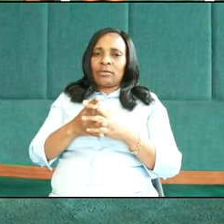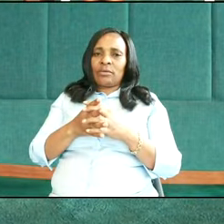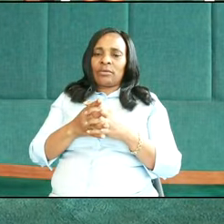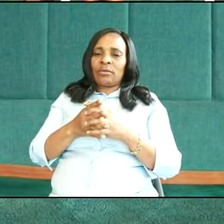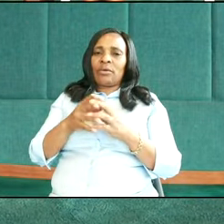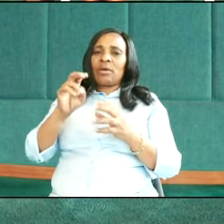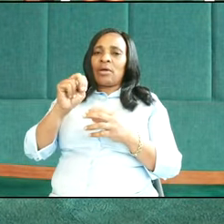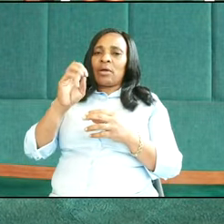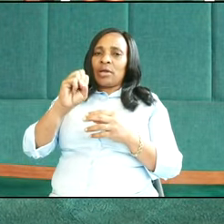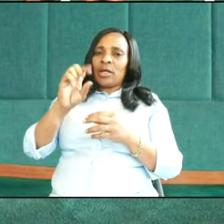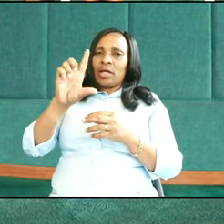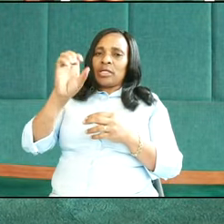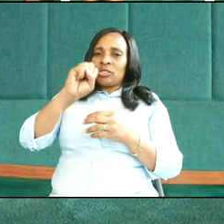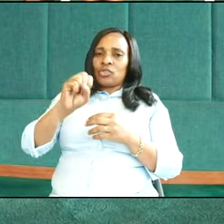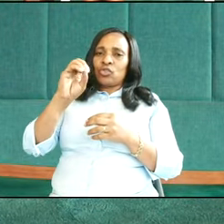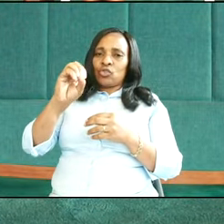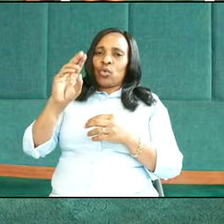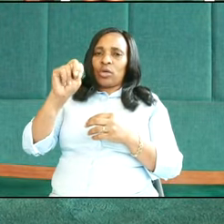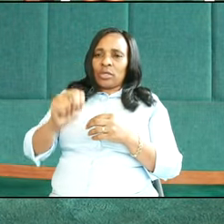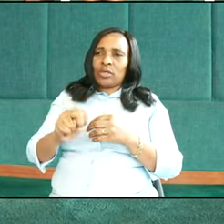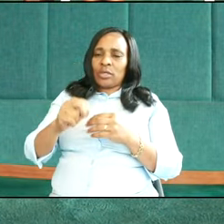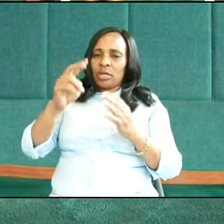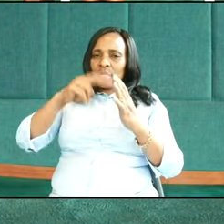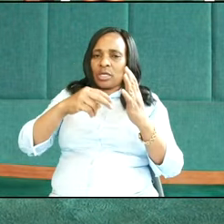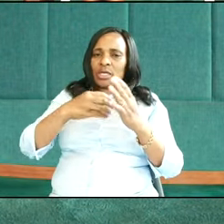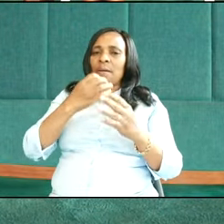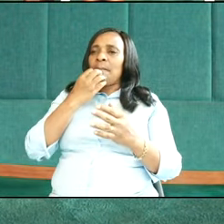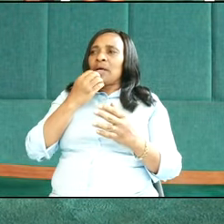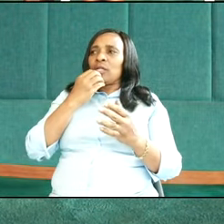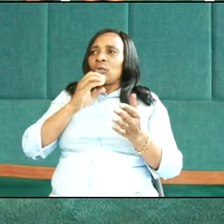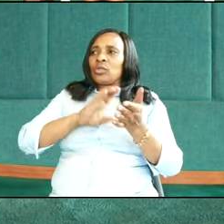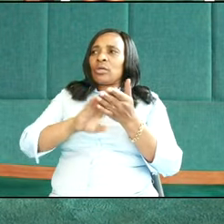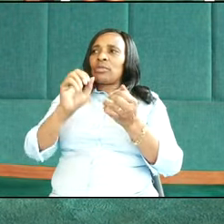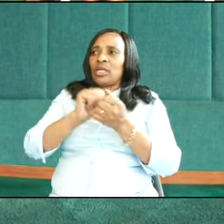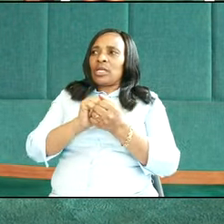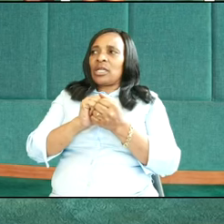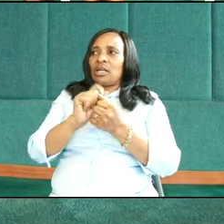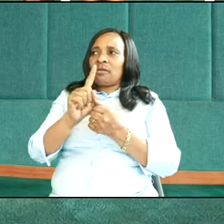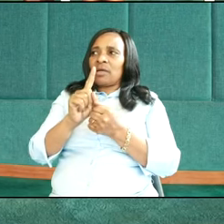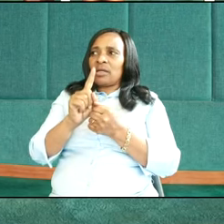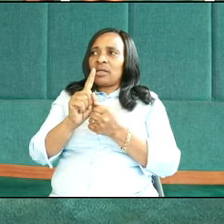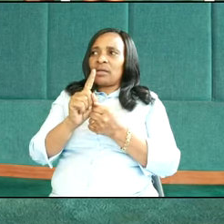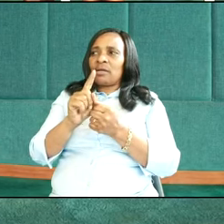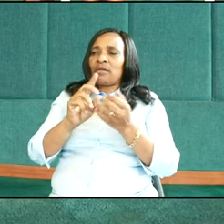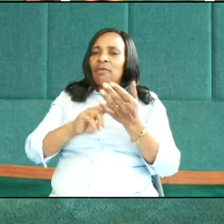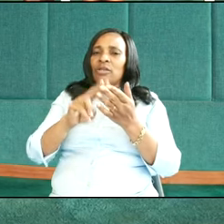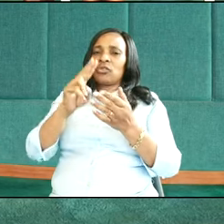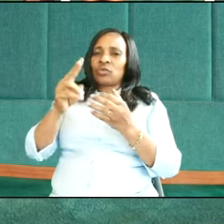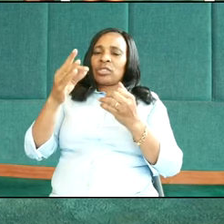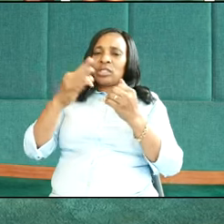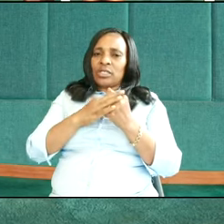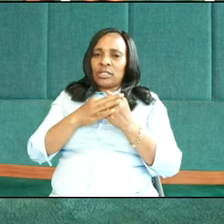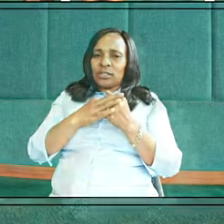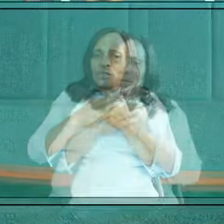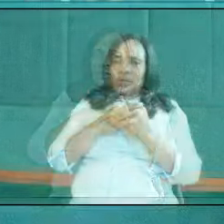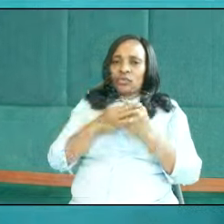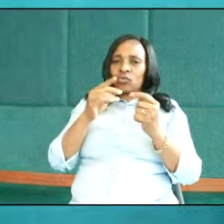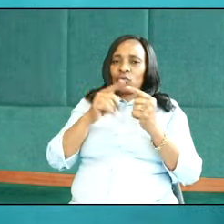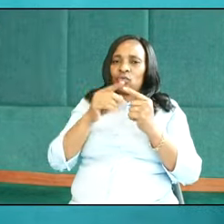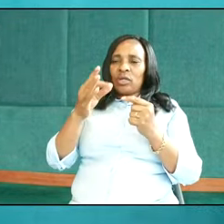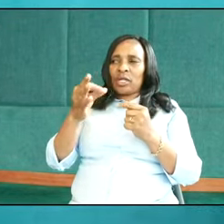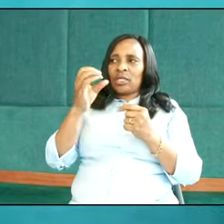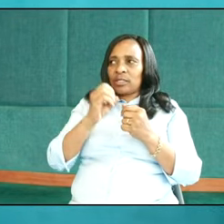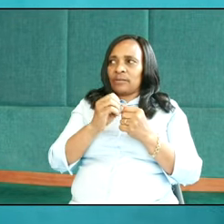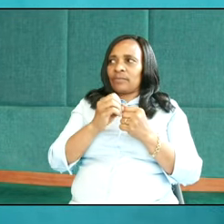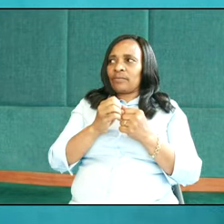Nelson, if you could read for us the last verse. Matthew 11, verse 28. Yeah. 11, 28, yeah. And go until 30. And it